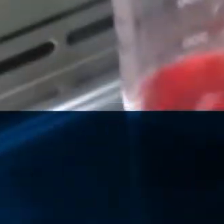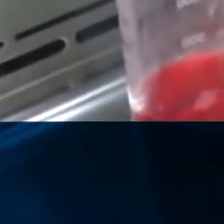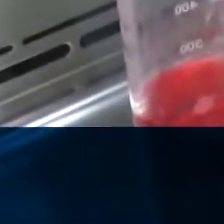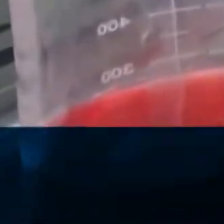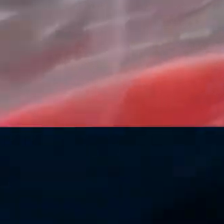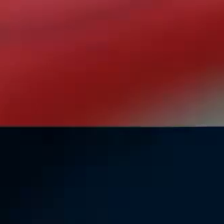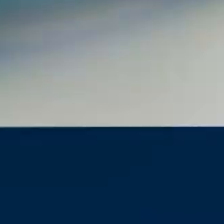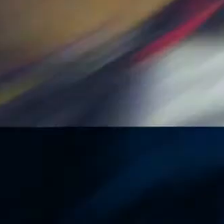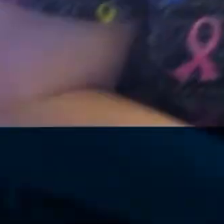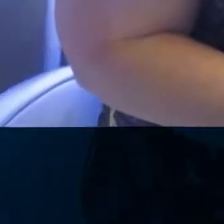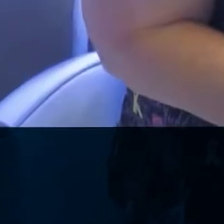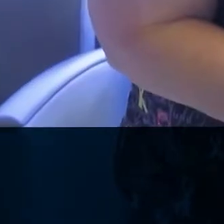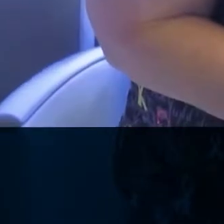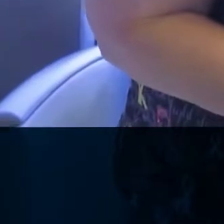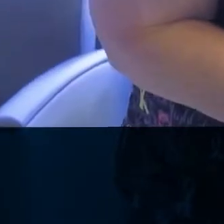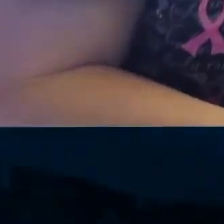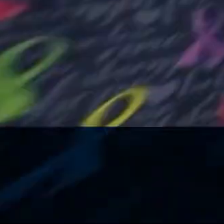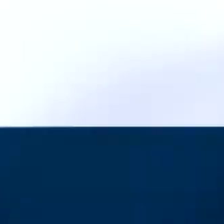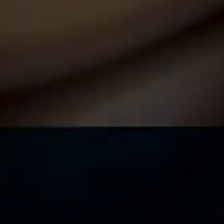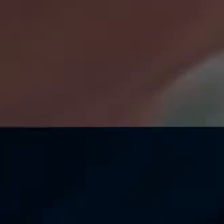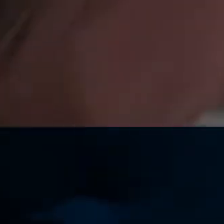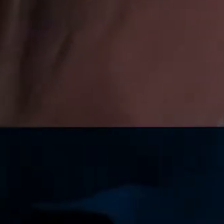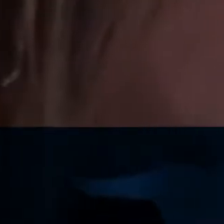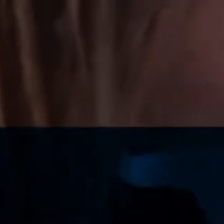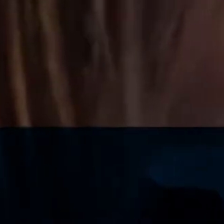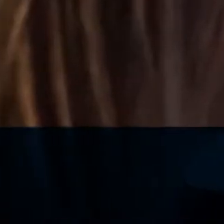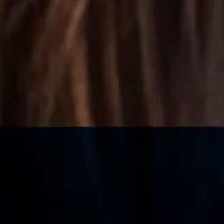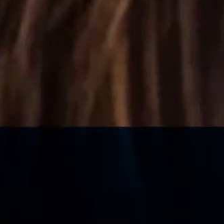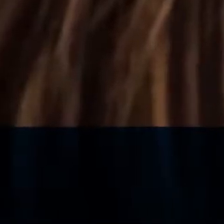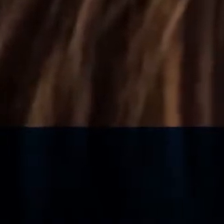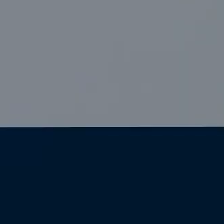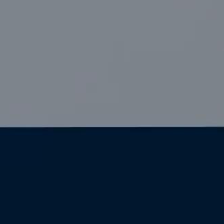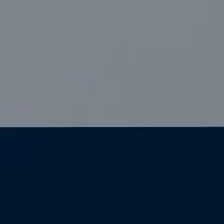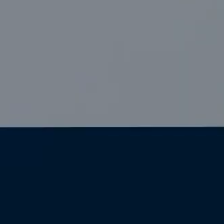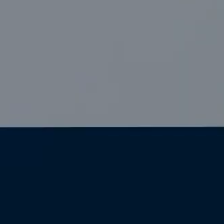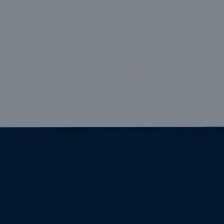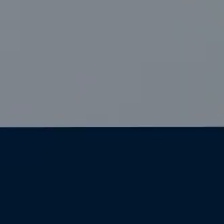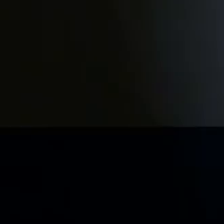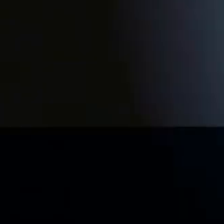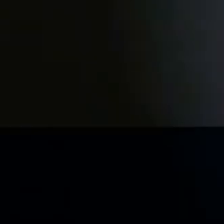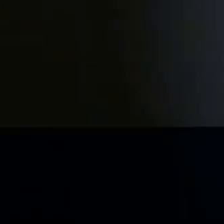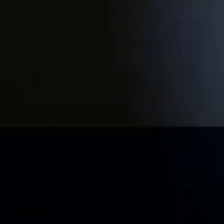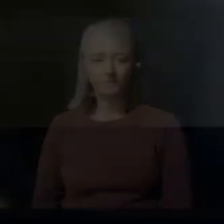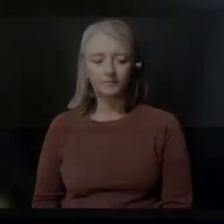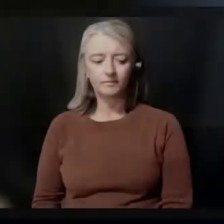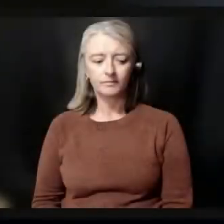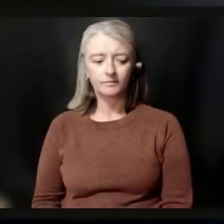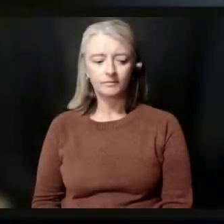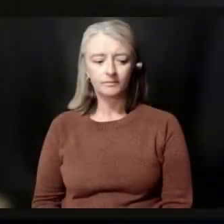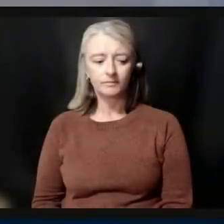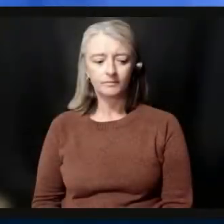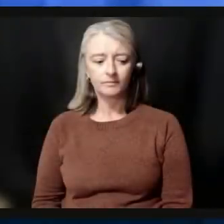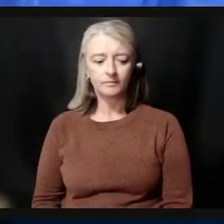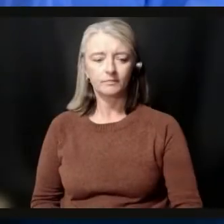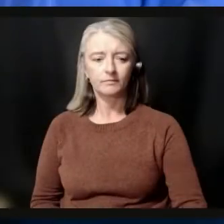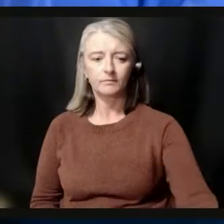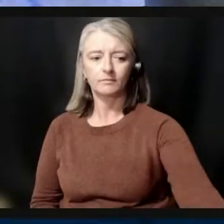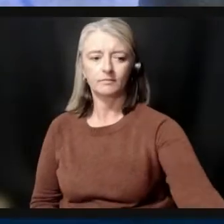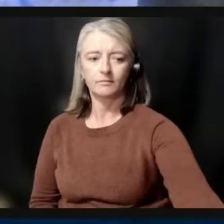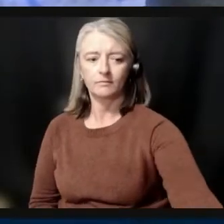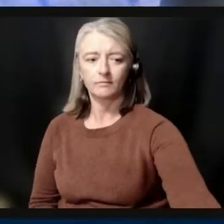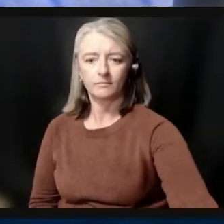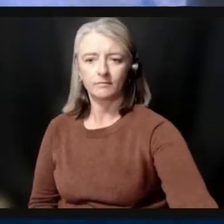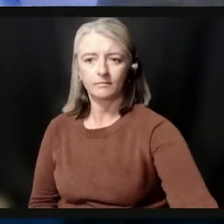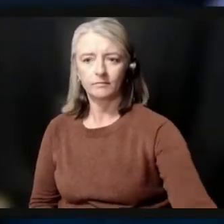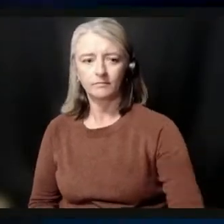From the research bench to the patient's bedside, this is Bench to Bedside with your host, Vice Chancellor and Director